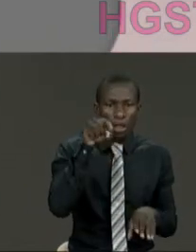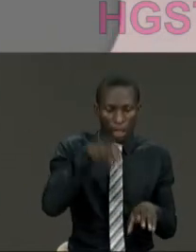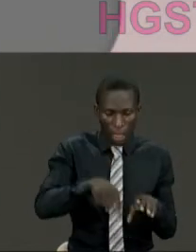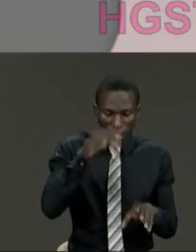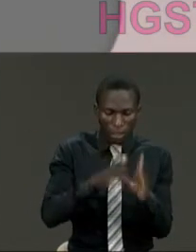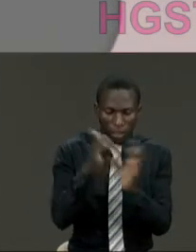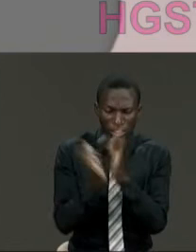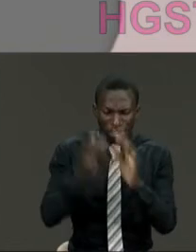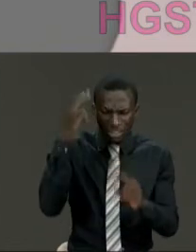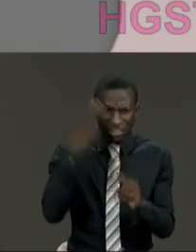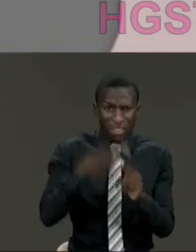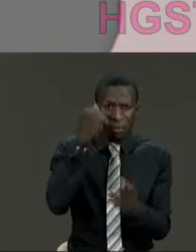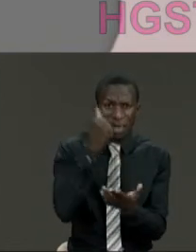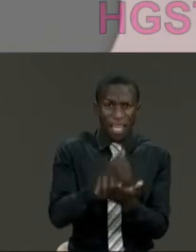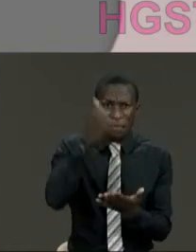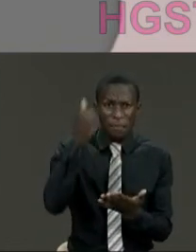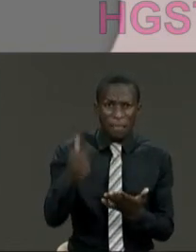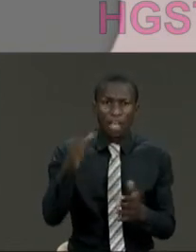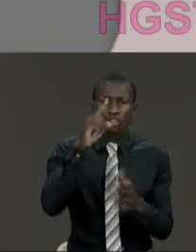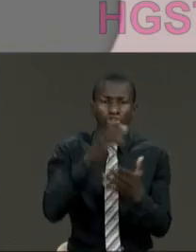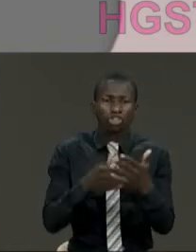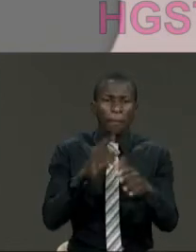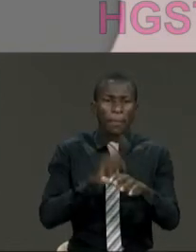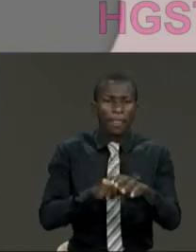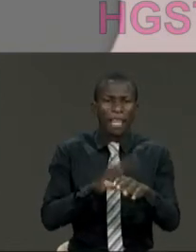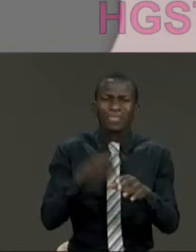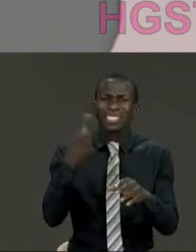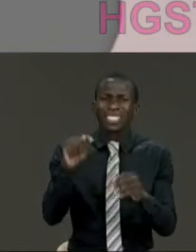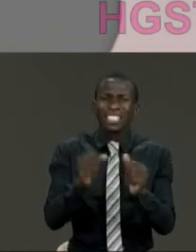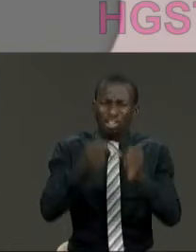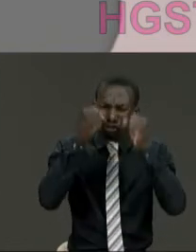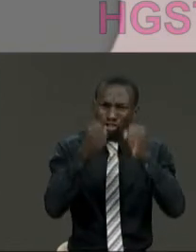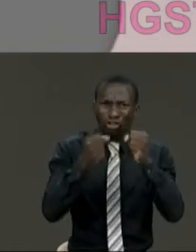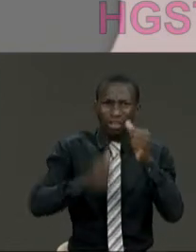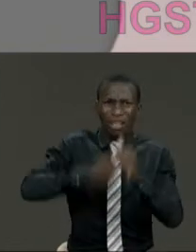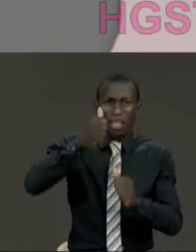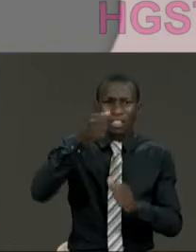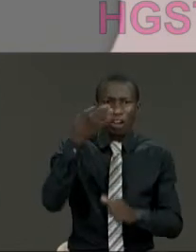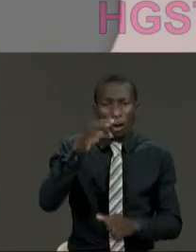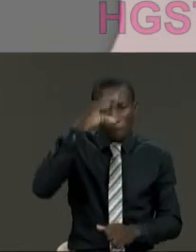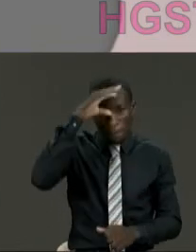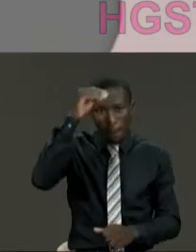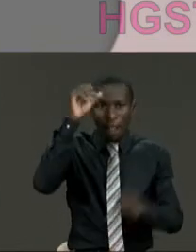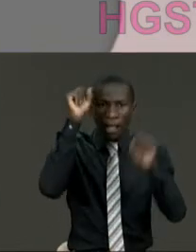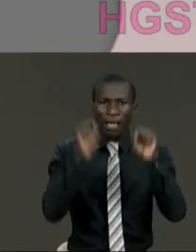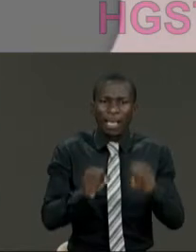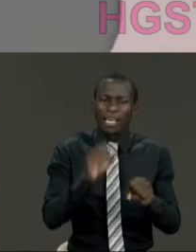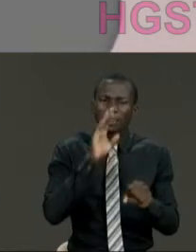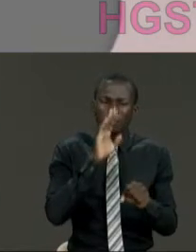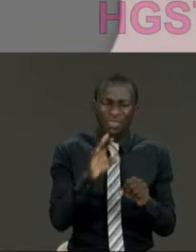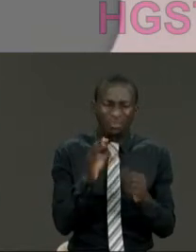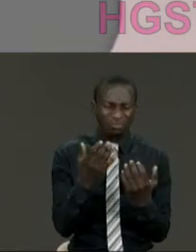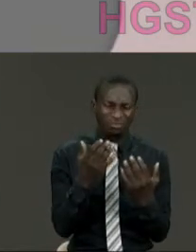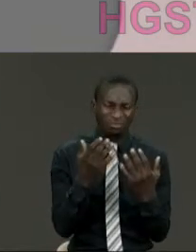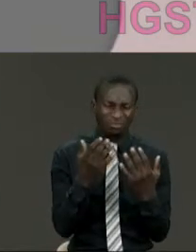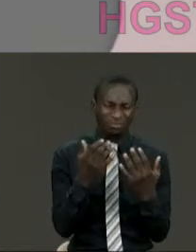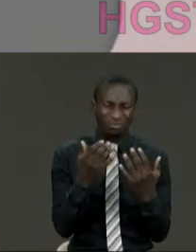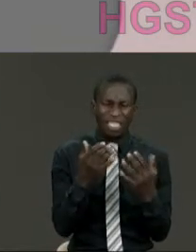name. Sometimes the strongest of men can be depressed. They can